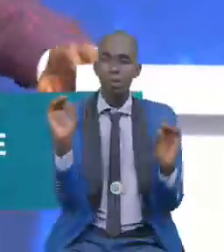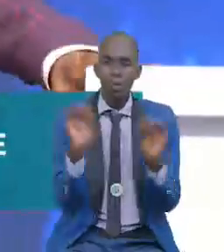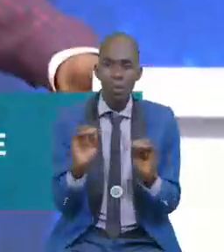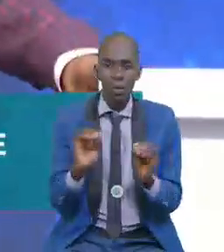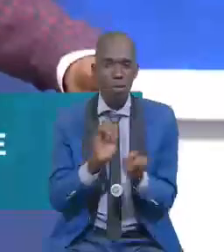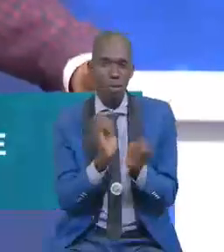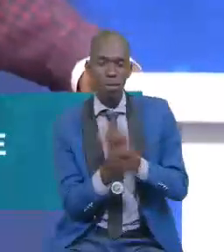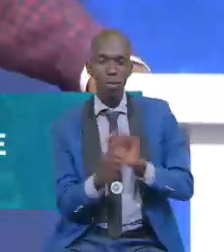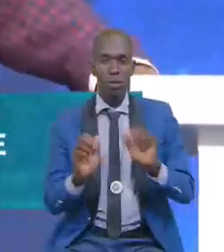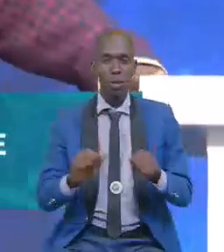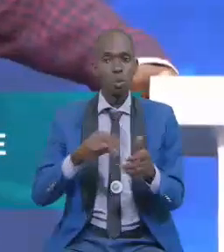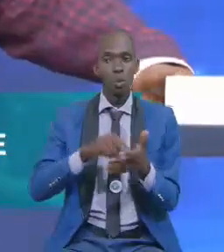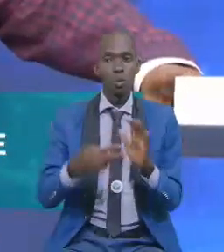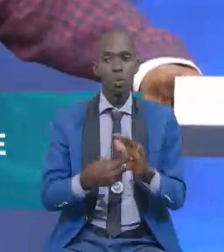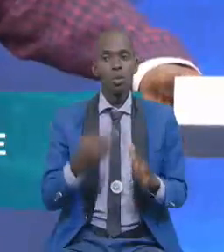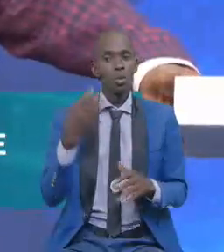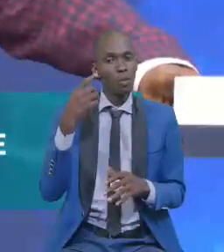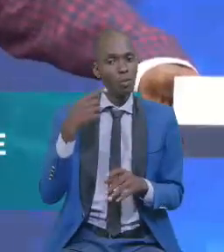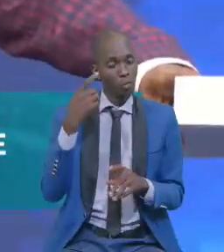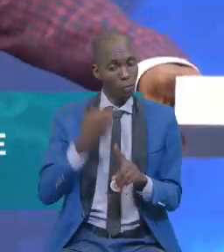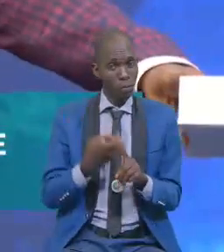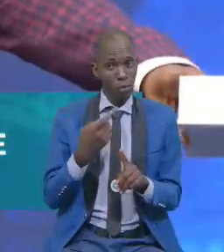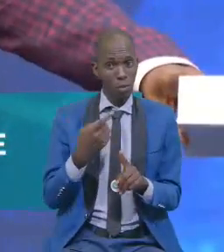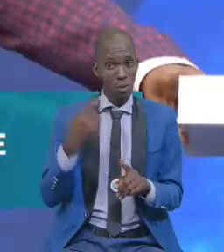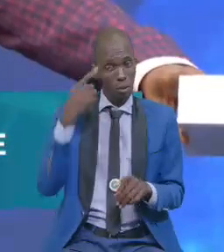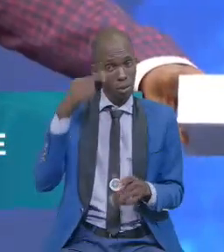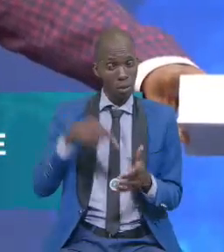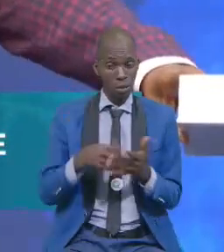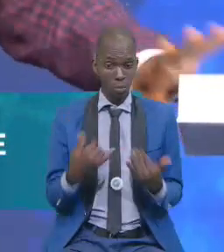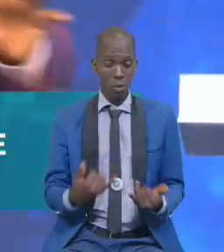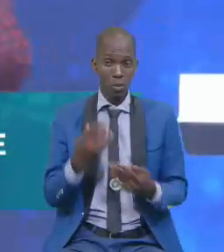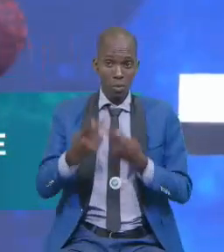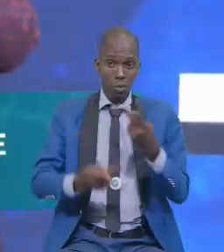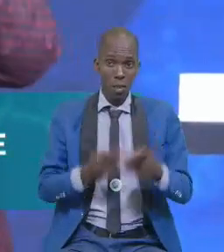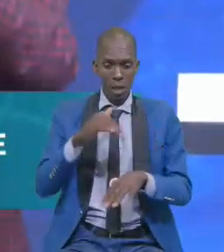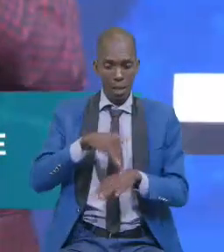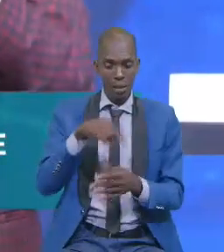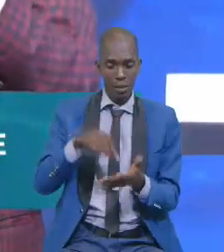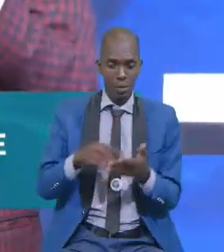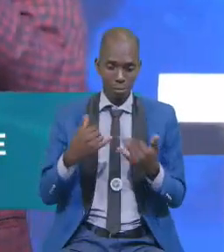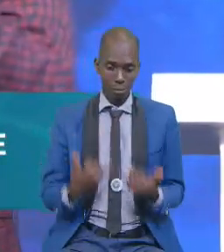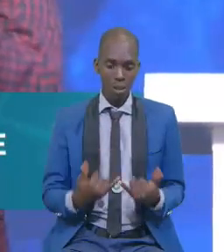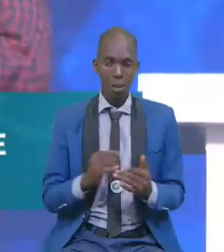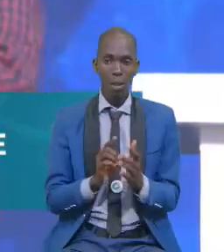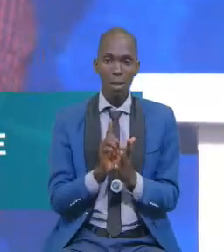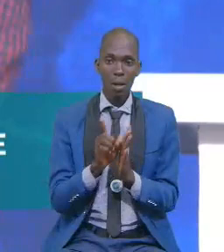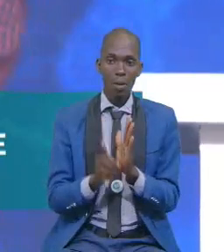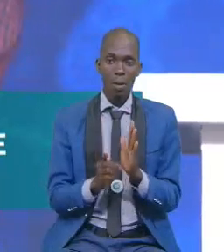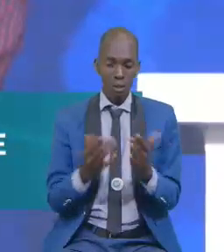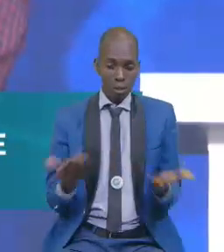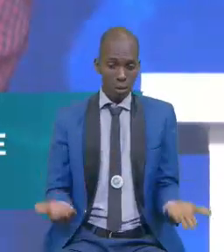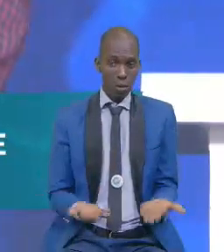purpose for this present visitation at this present hour here at the Alpha